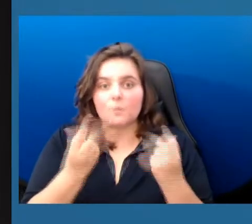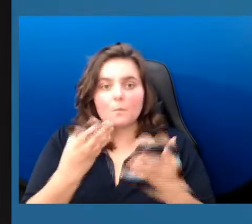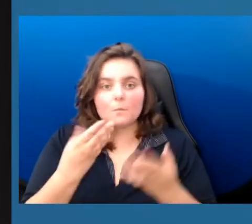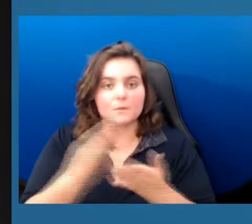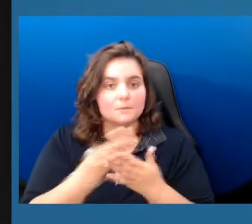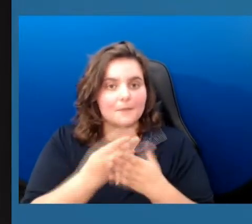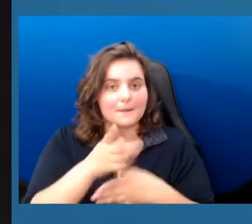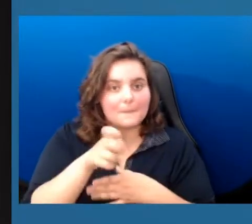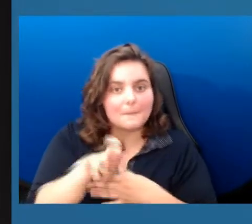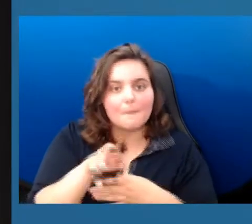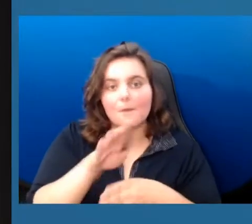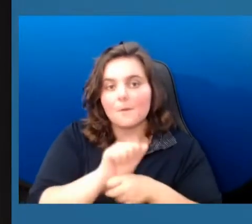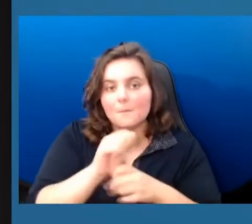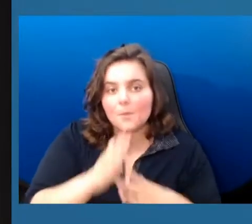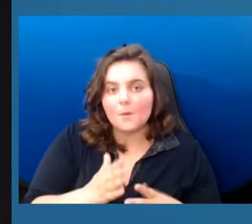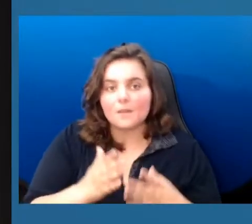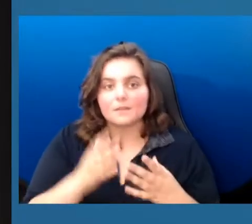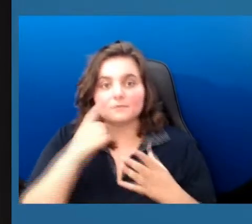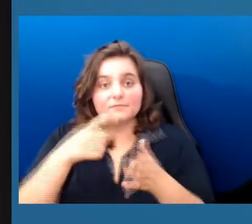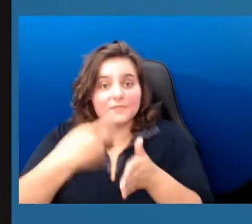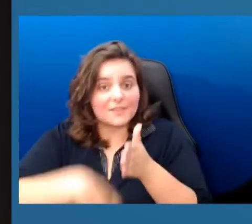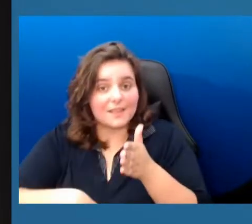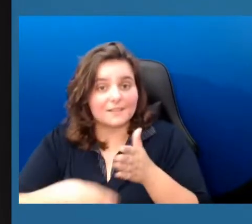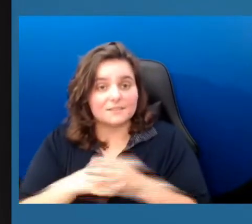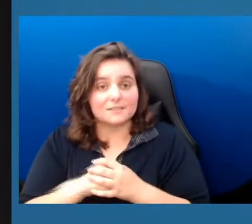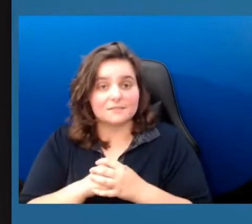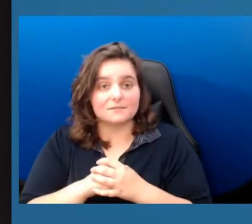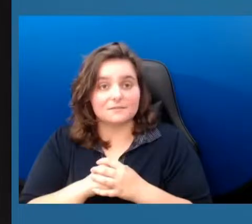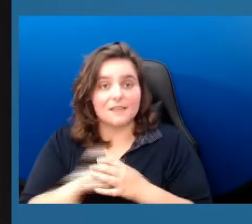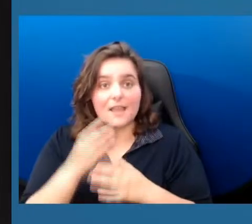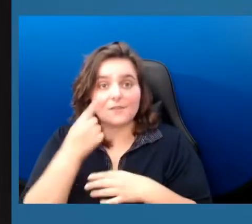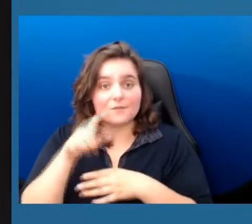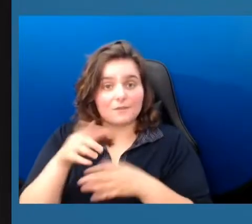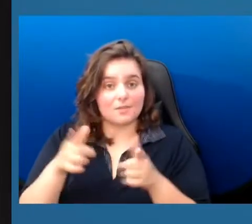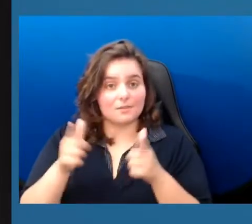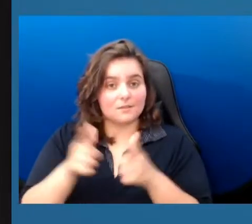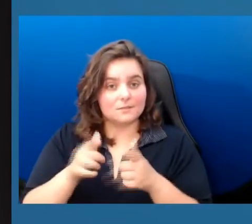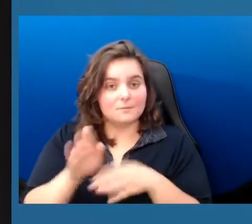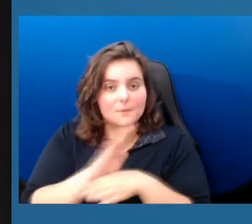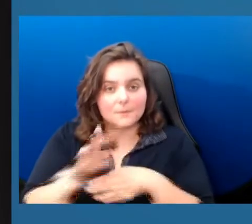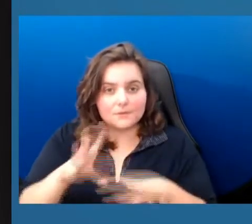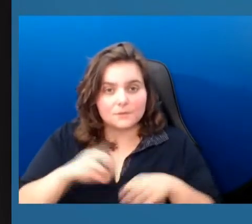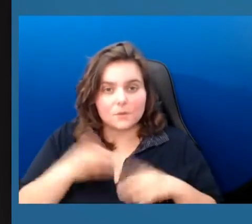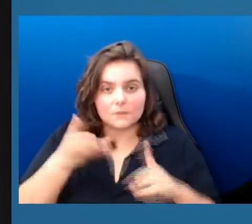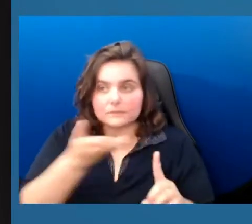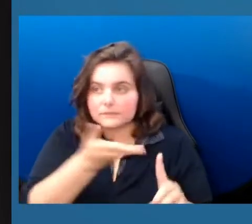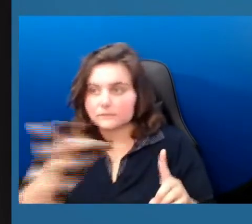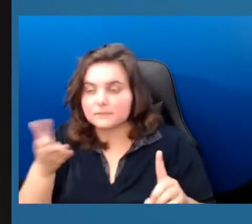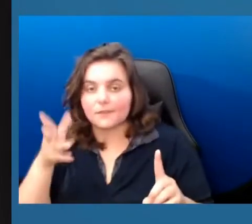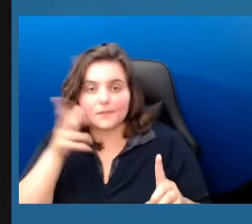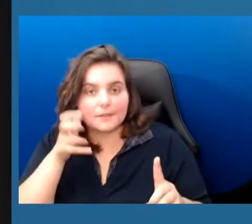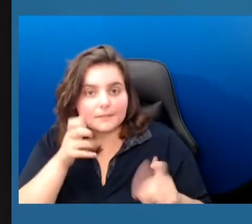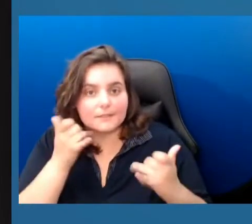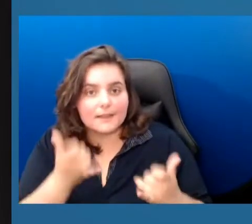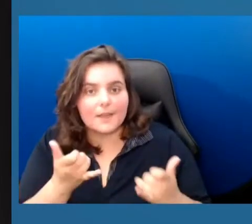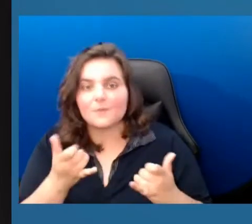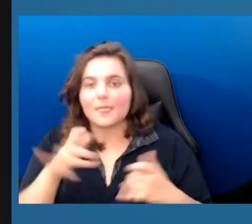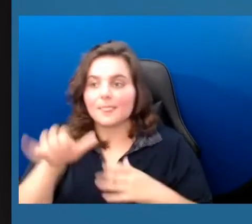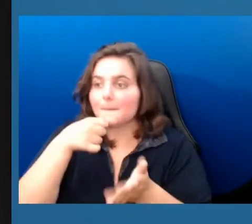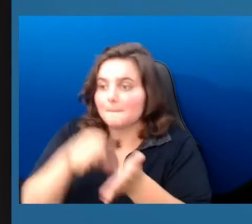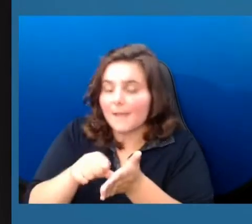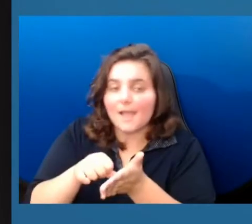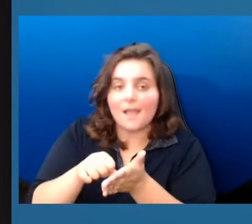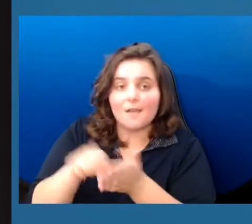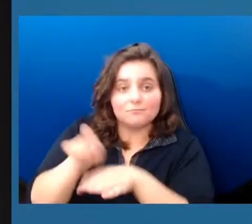insurance taxes. And for the small business owners out there listening, you will not receive that notice in the mail this summer that you